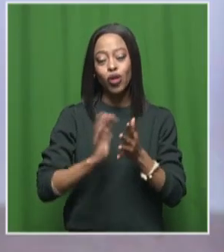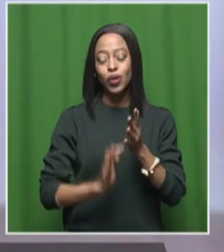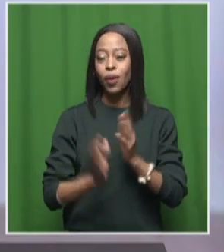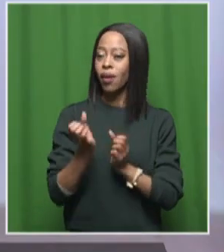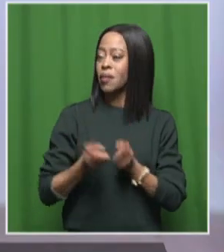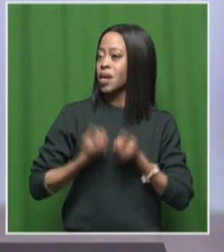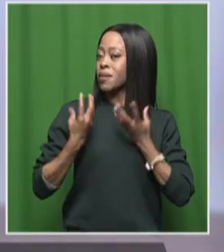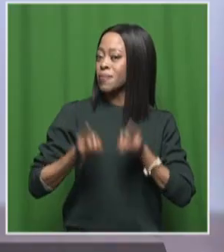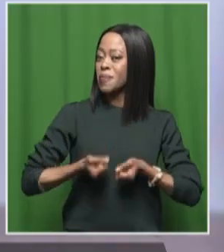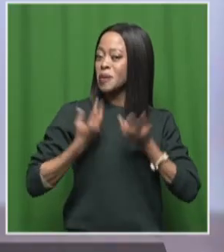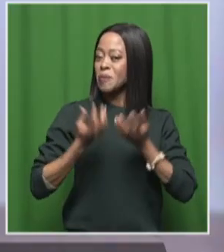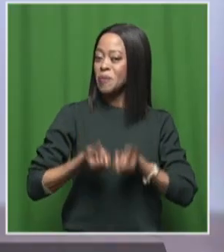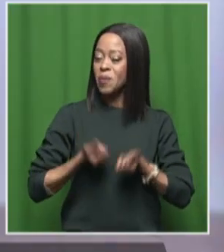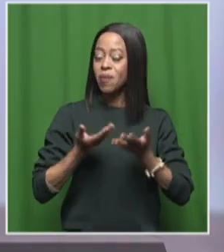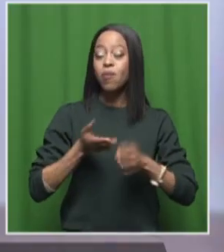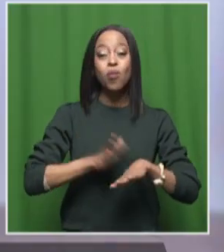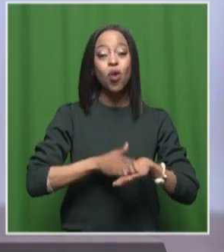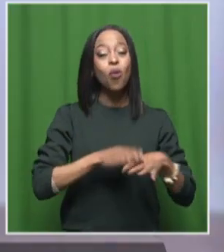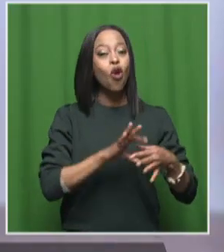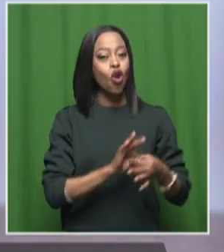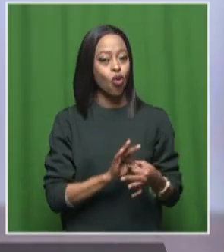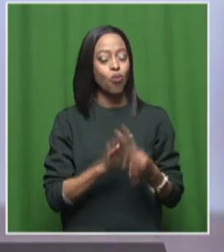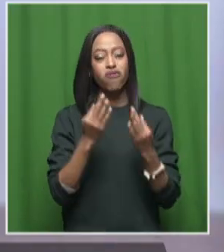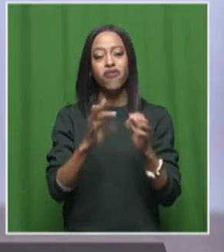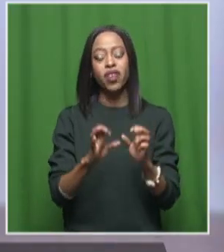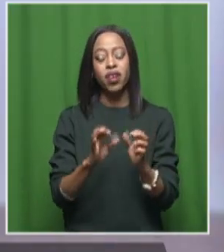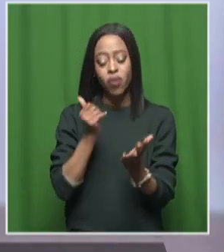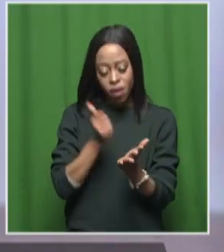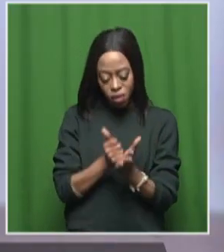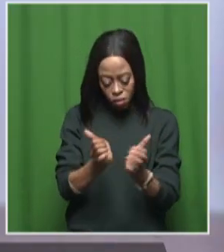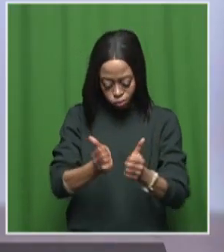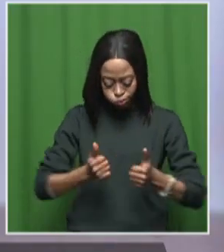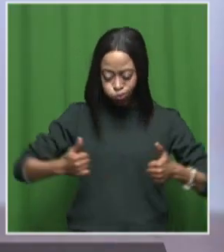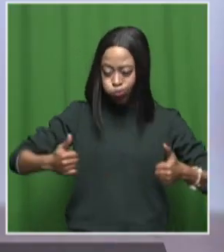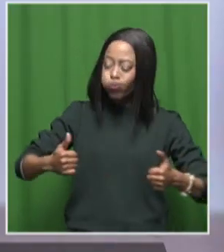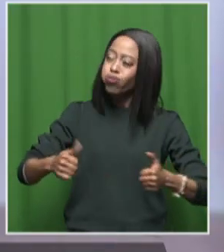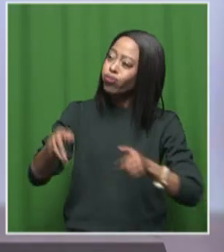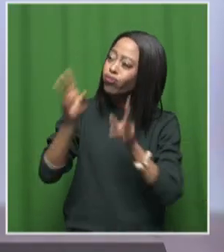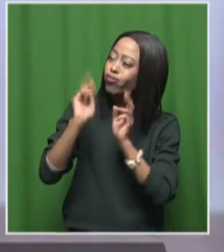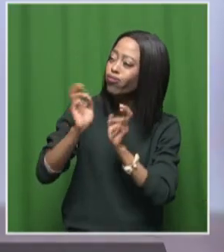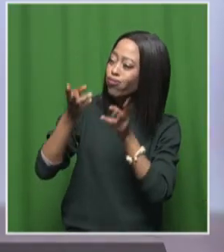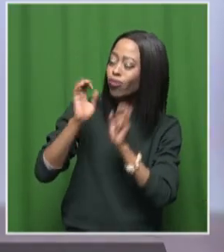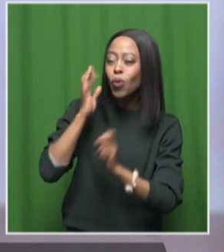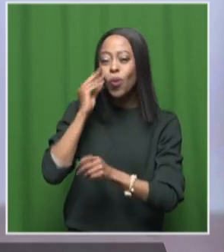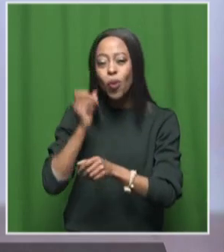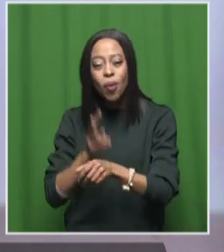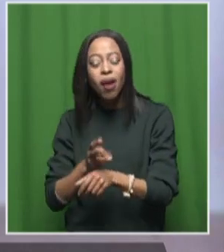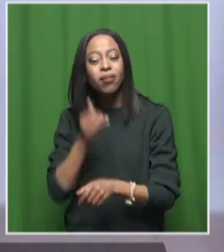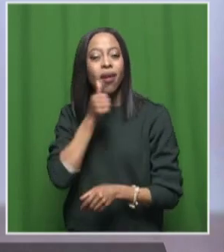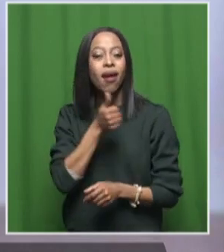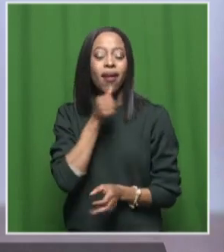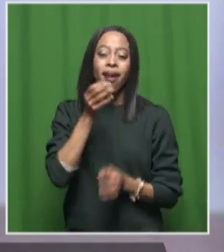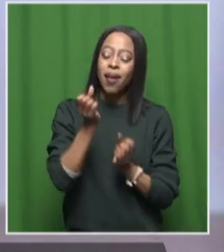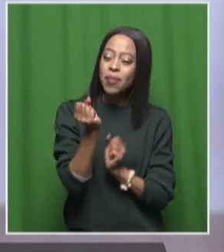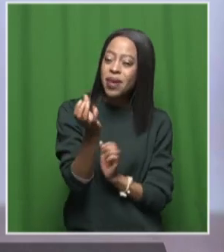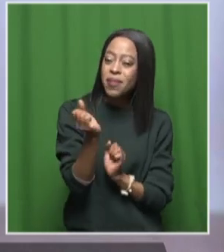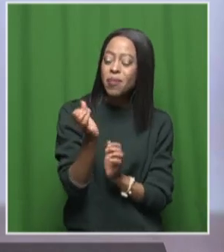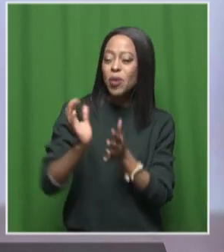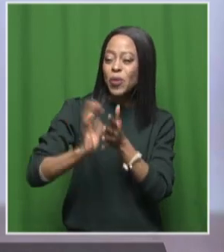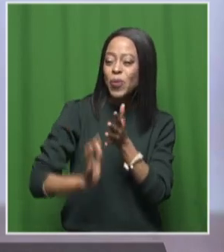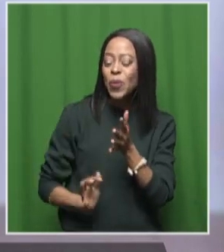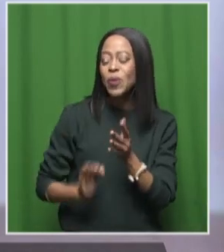at home. Stories will always be told for free. We'll sit in the lounge and you always hear grannies and aunties always narrating their stories of having